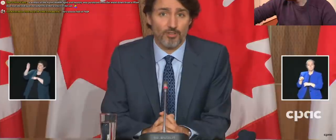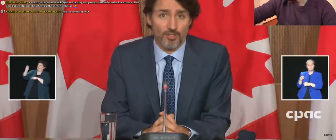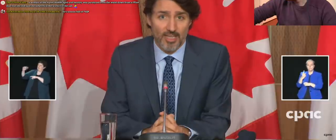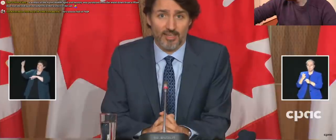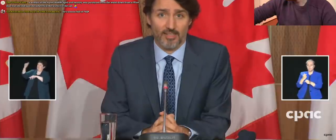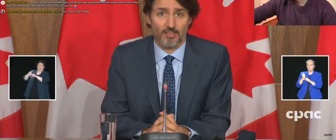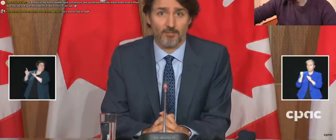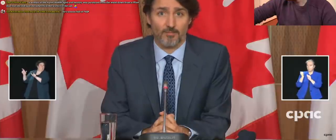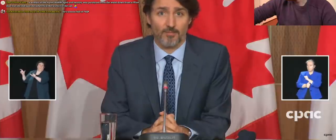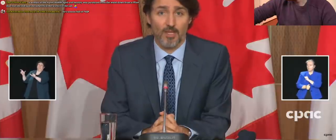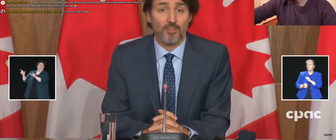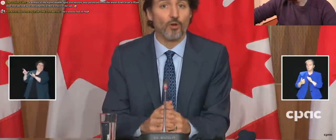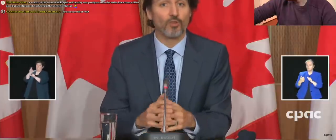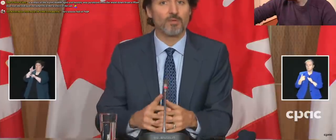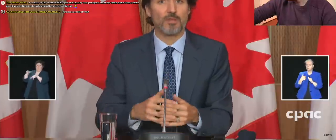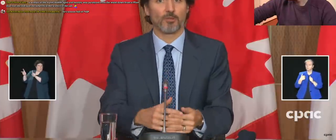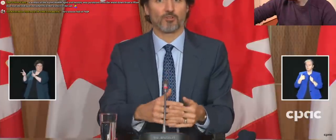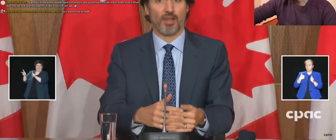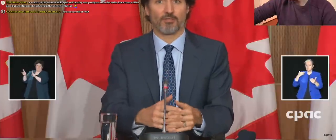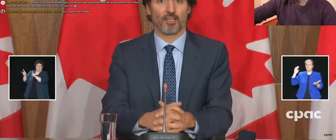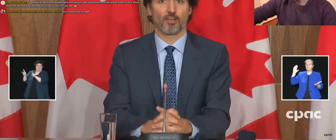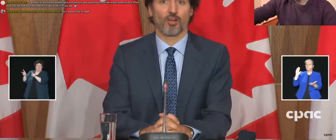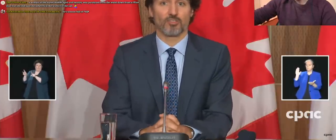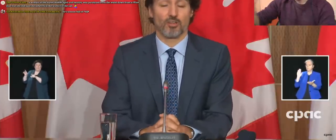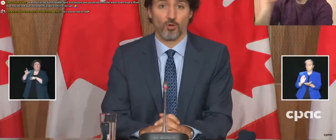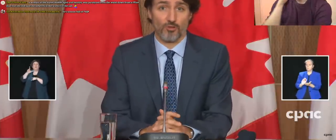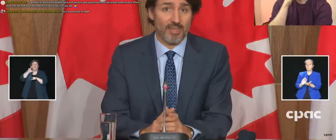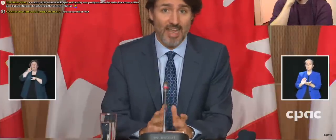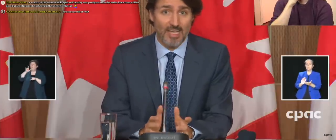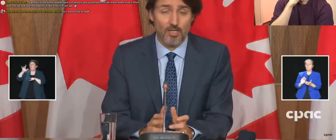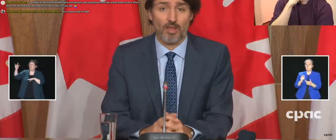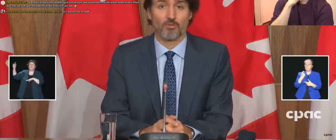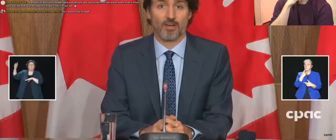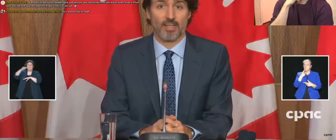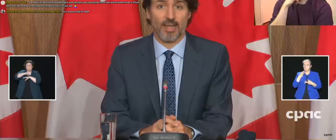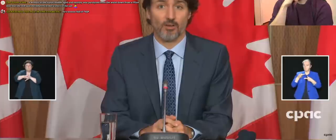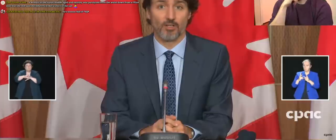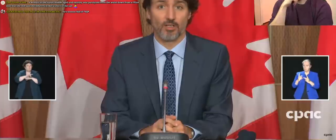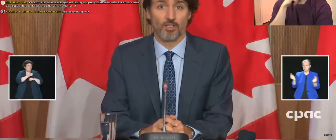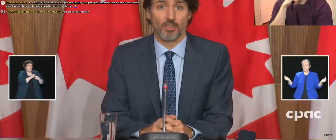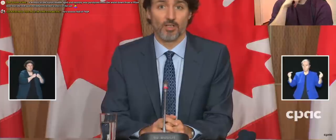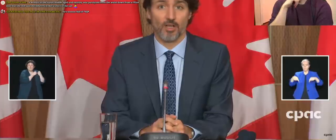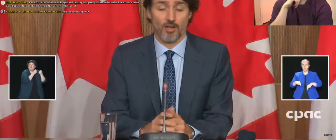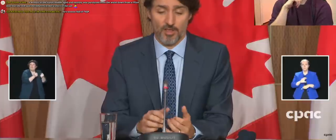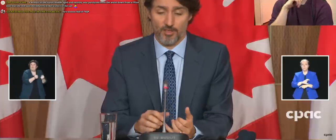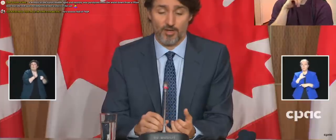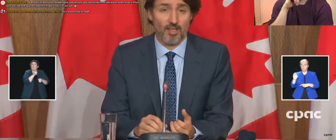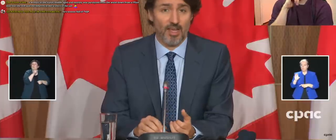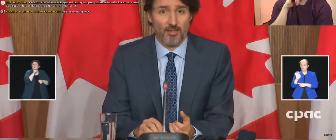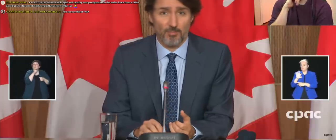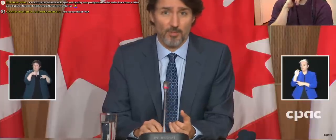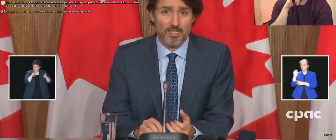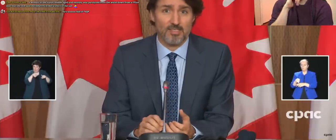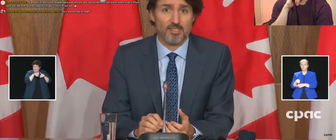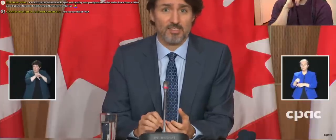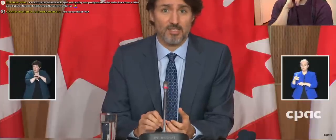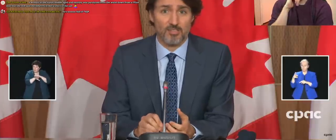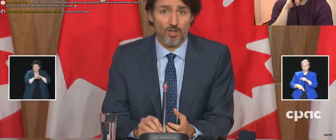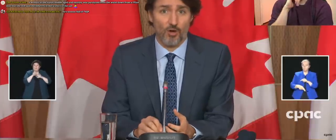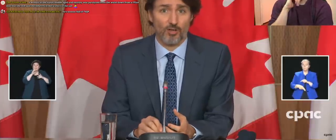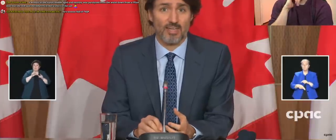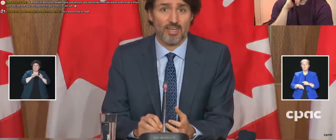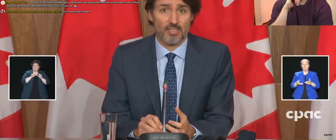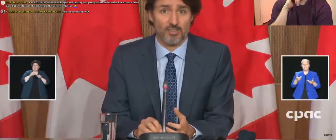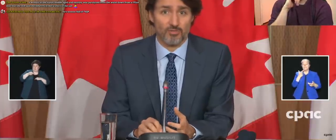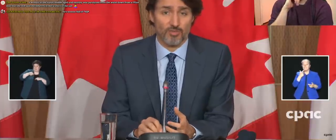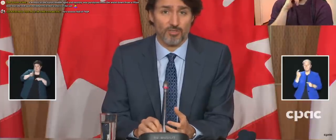travel to Canada. The only people traveling across our border in any way right now are either permanent citizens